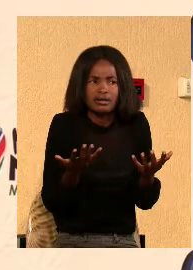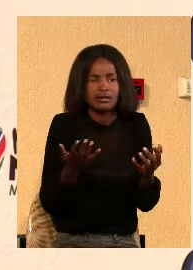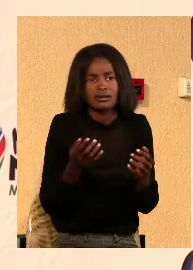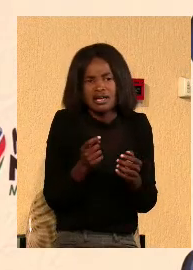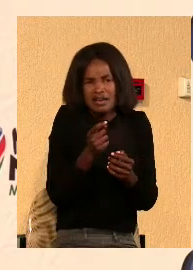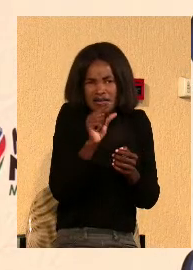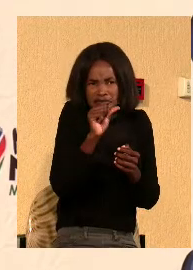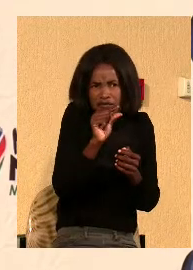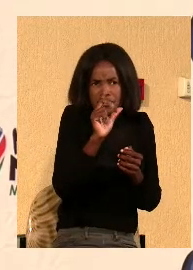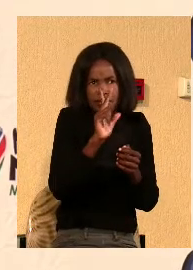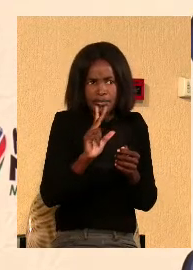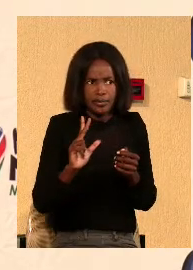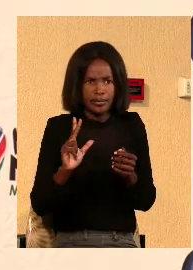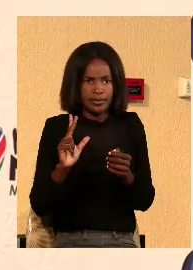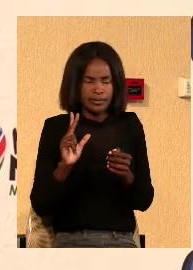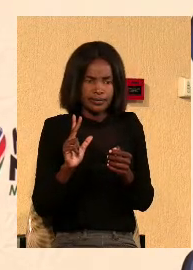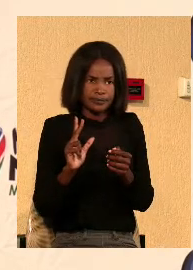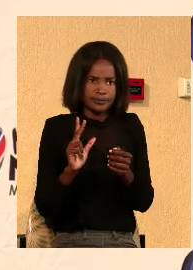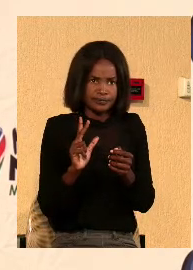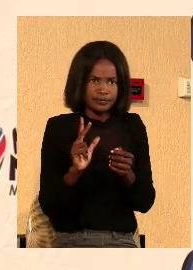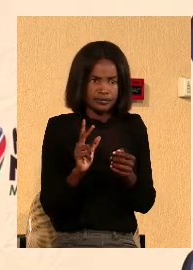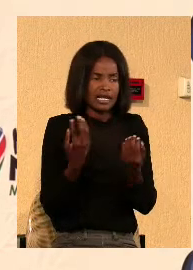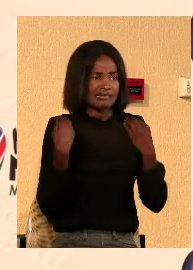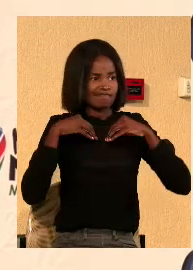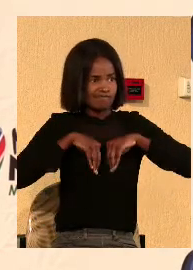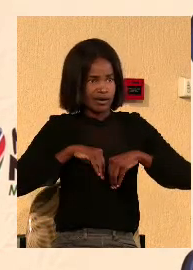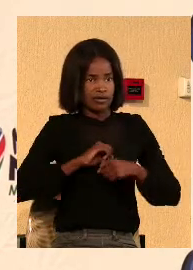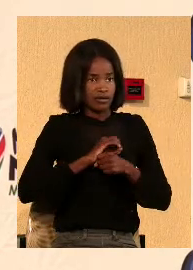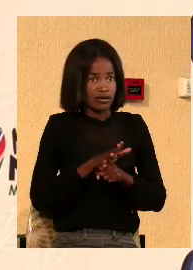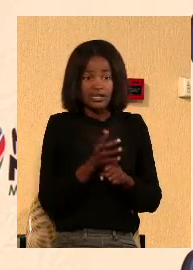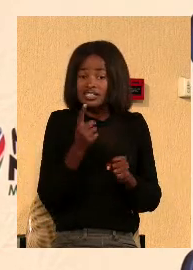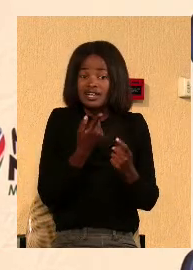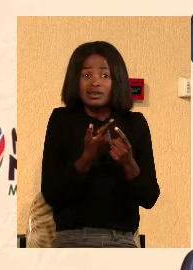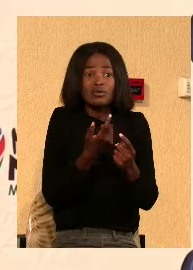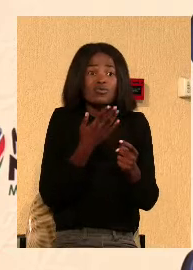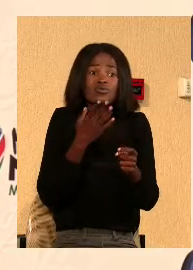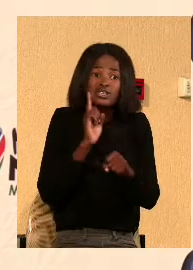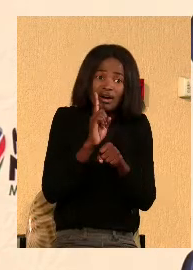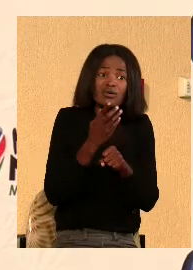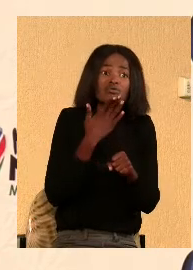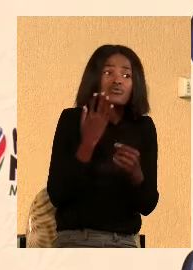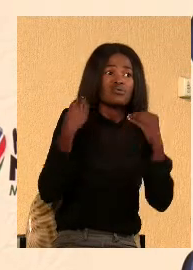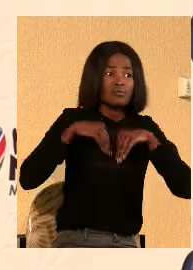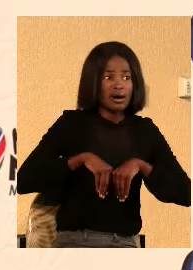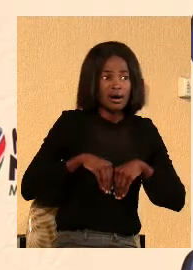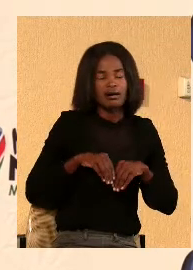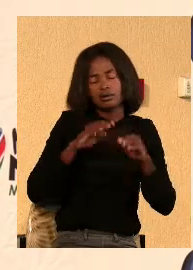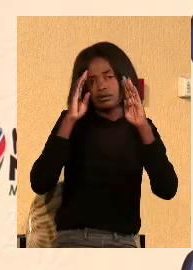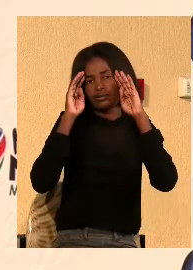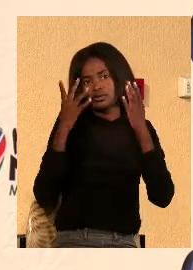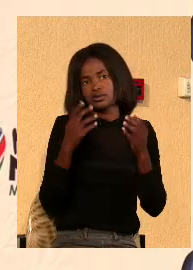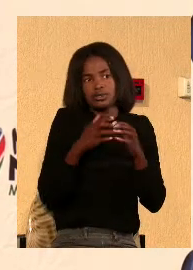number of people in the community are infected. So I think that is more of what